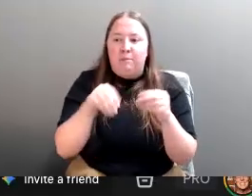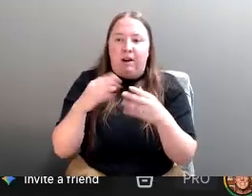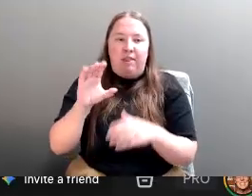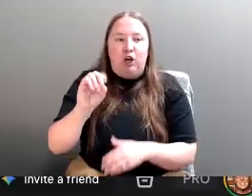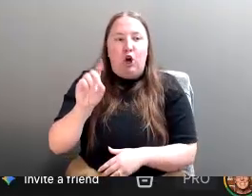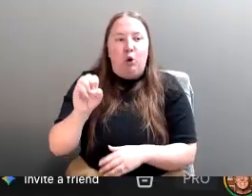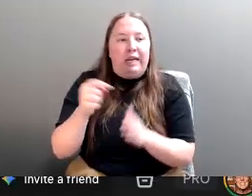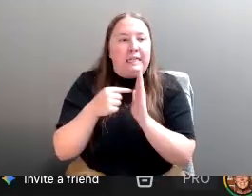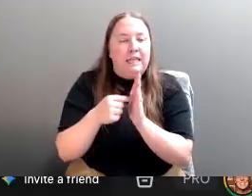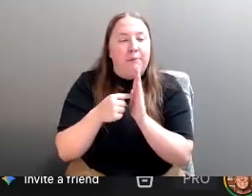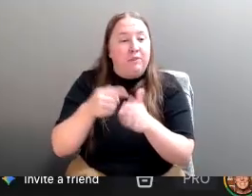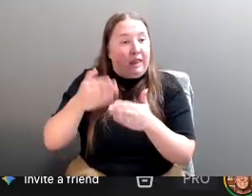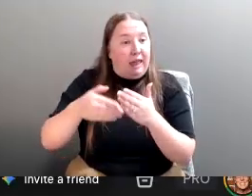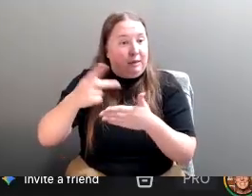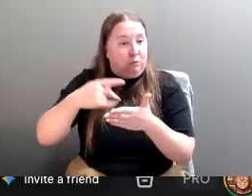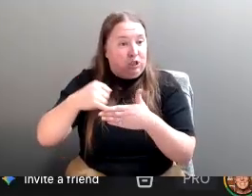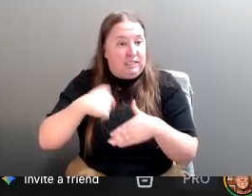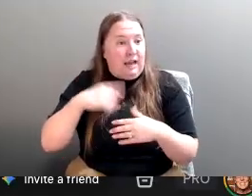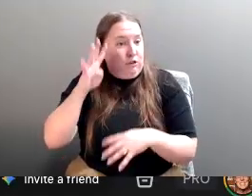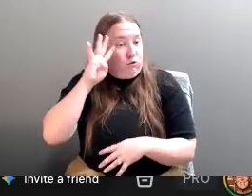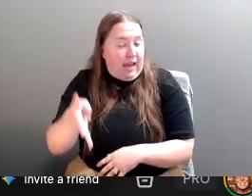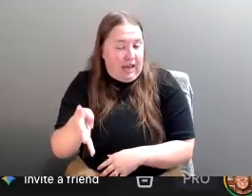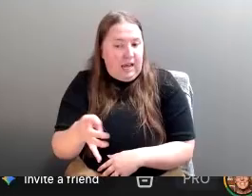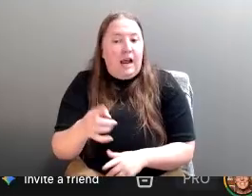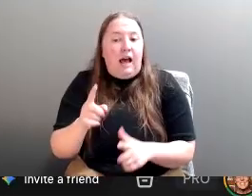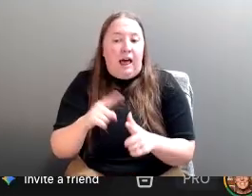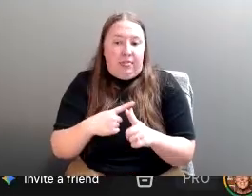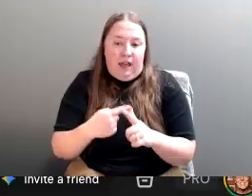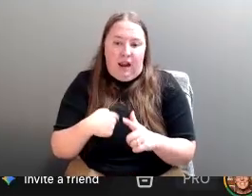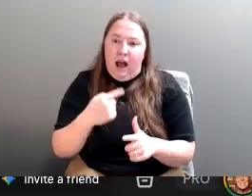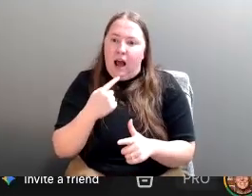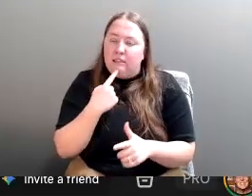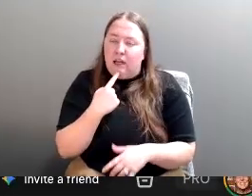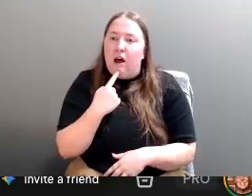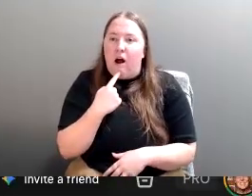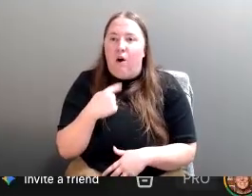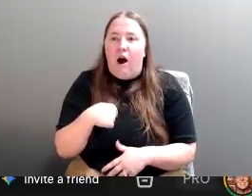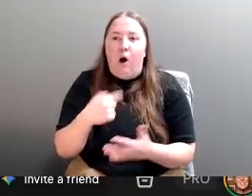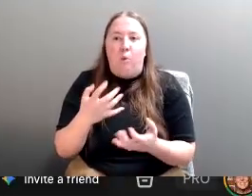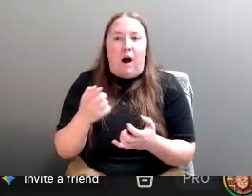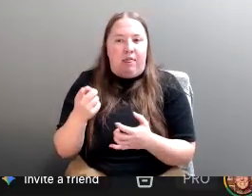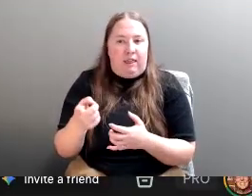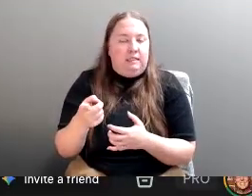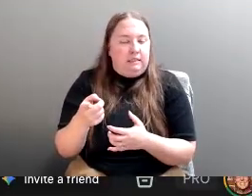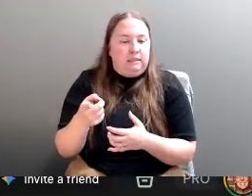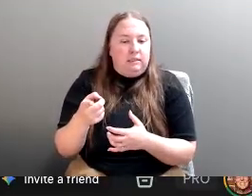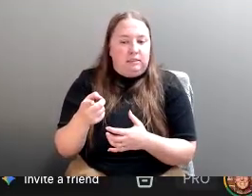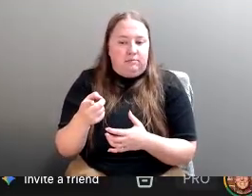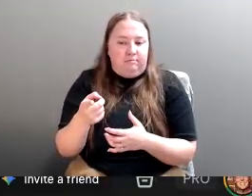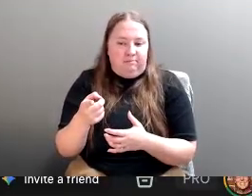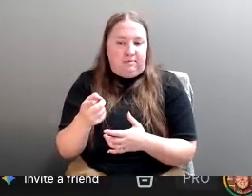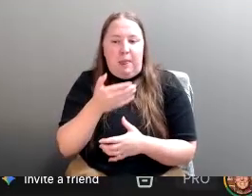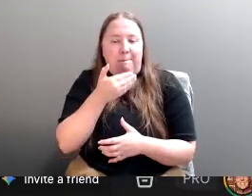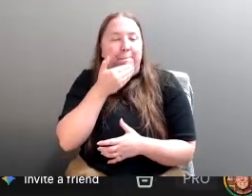ending project that I had created. And then I said, okay, I want this to be brought up to best practices, right? So